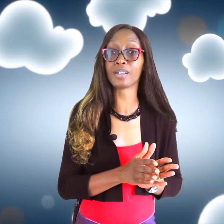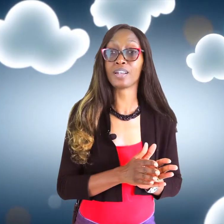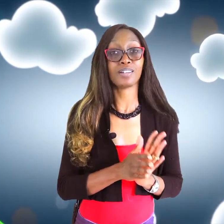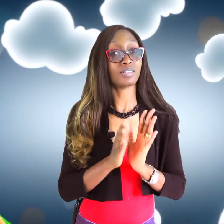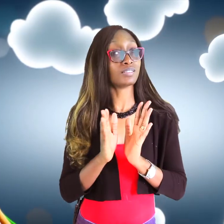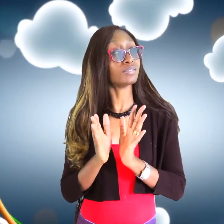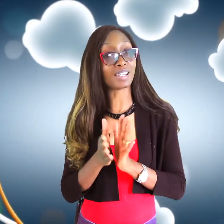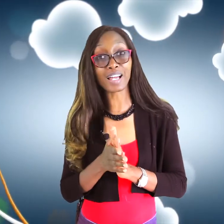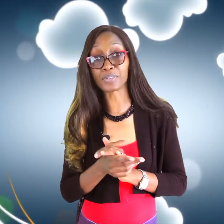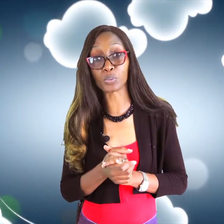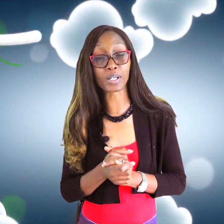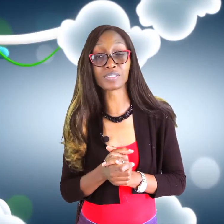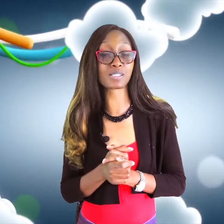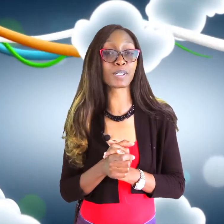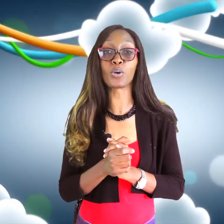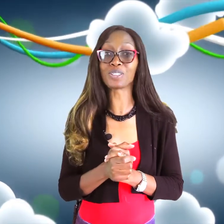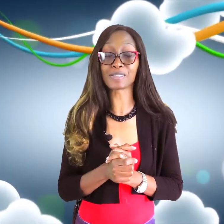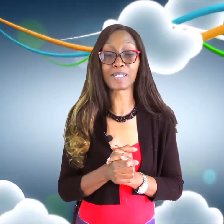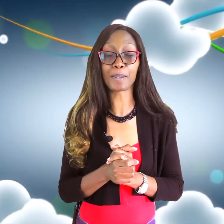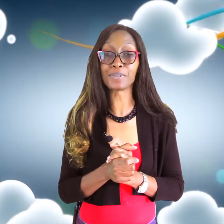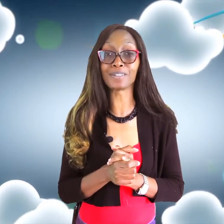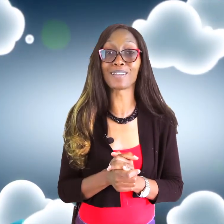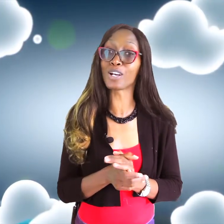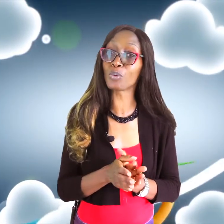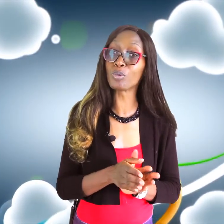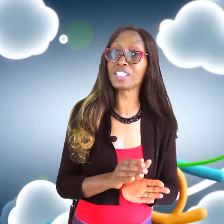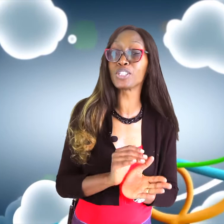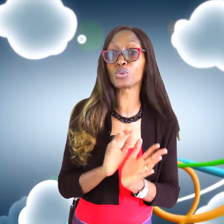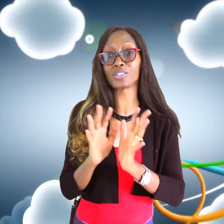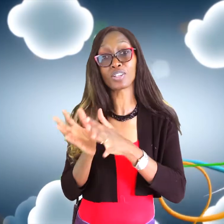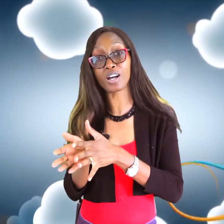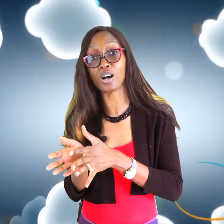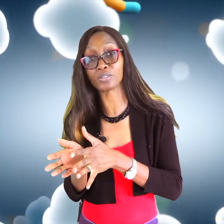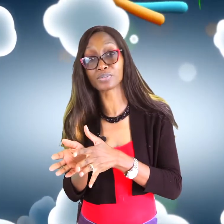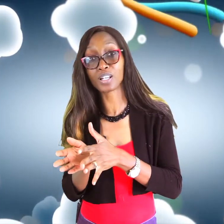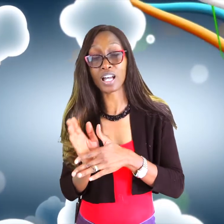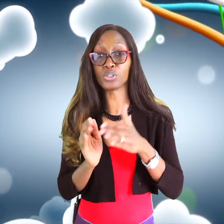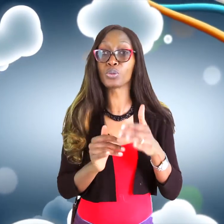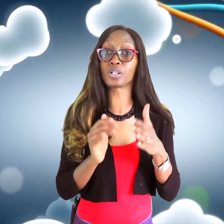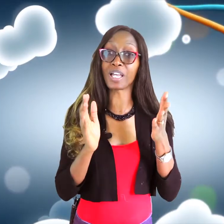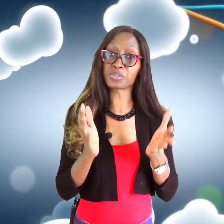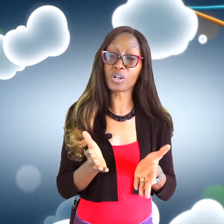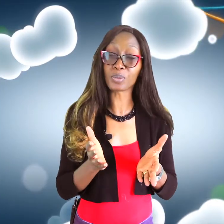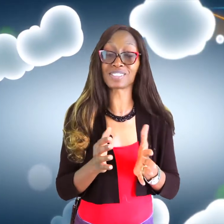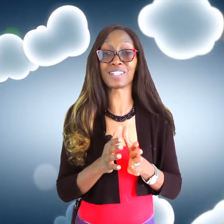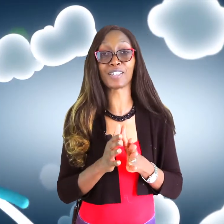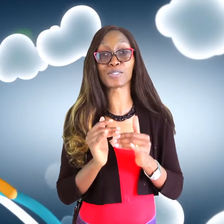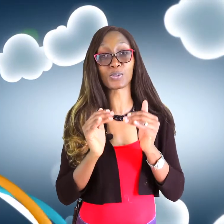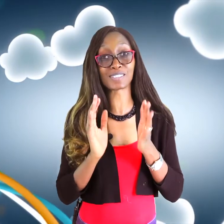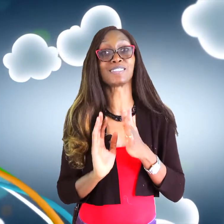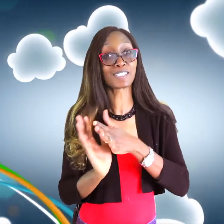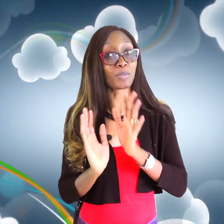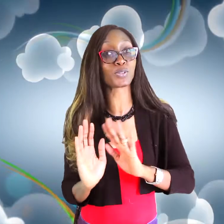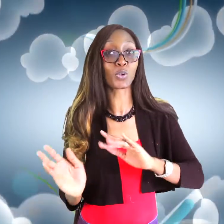year alive and well, despite all that's been happening. And now we're moving into another half. And you know that we have 12 months in a year.